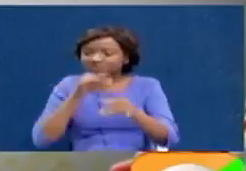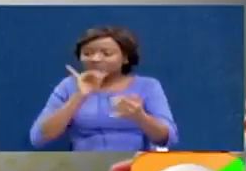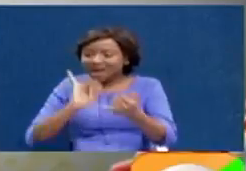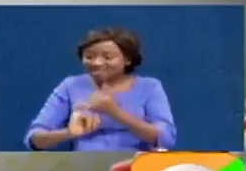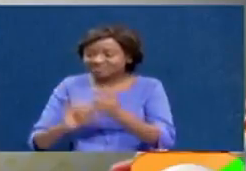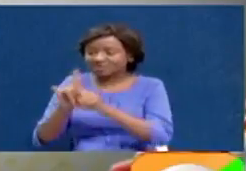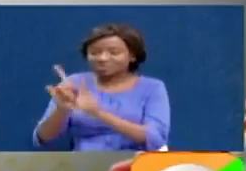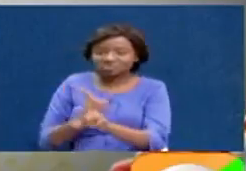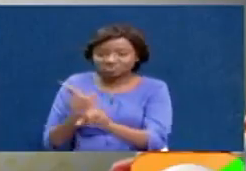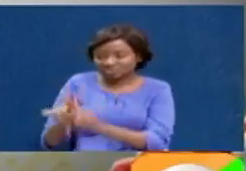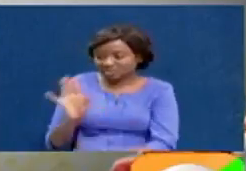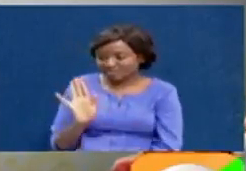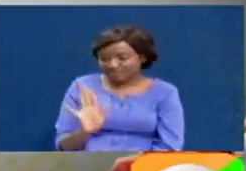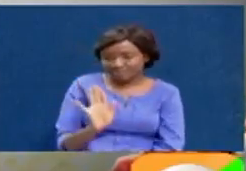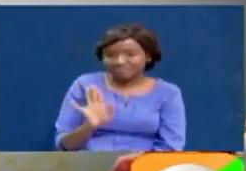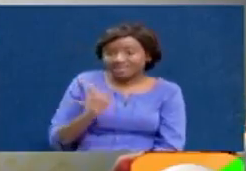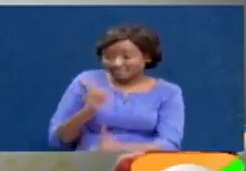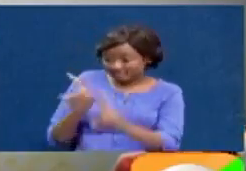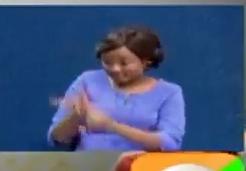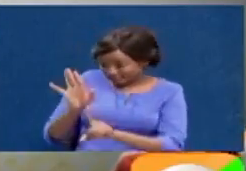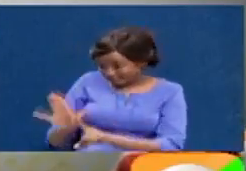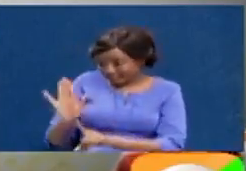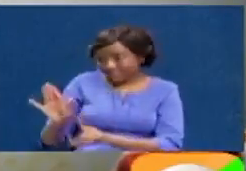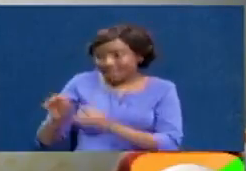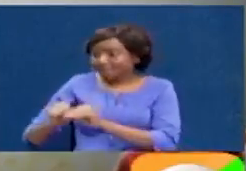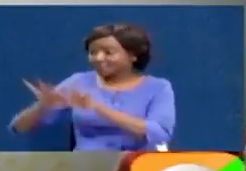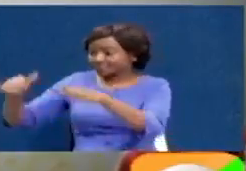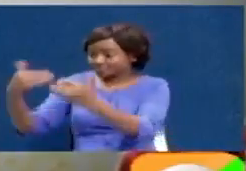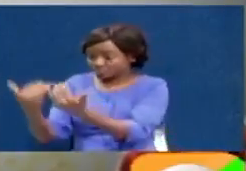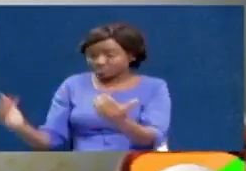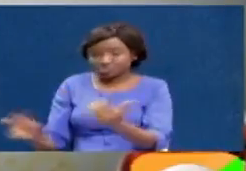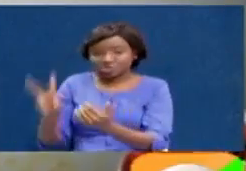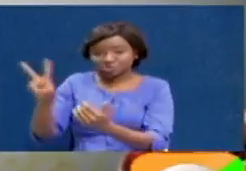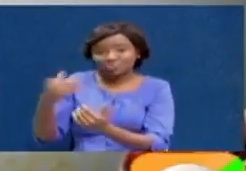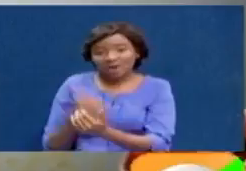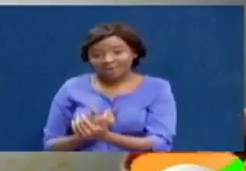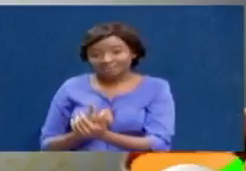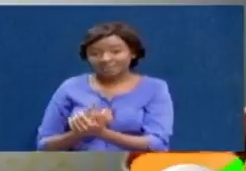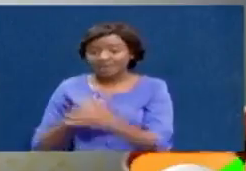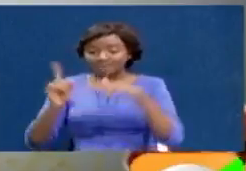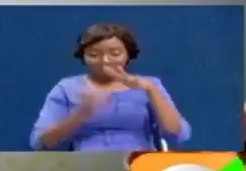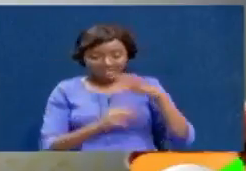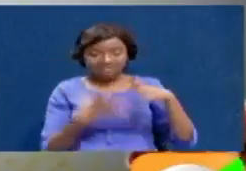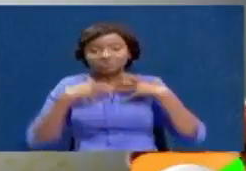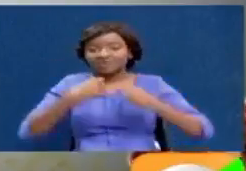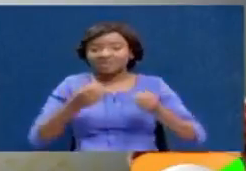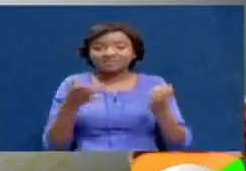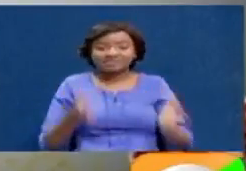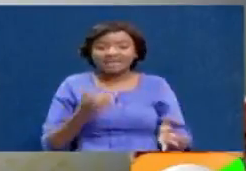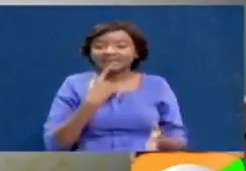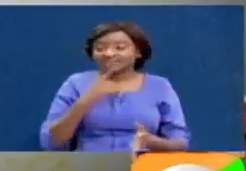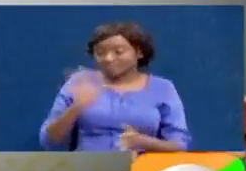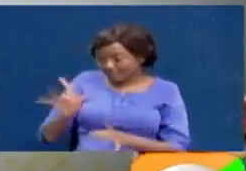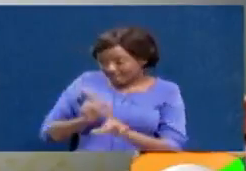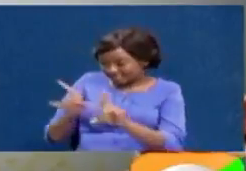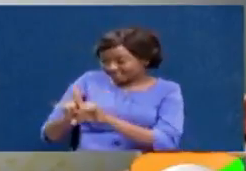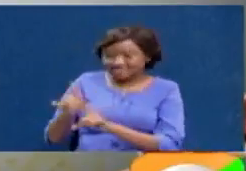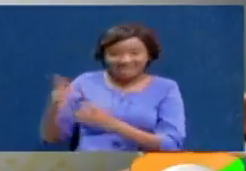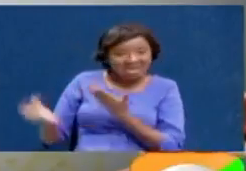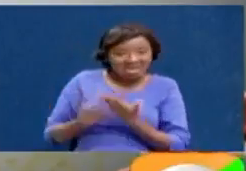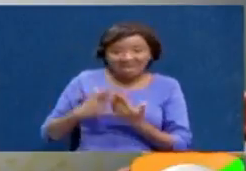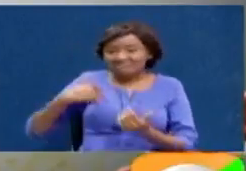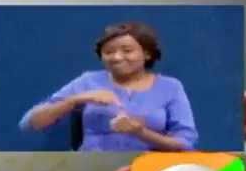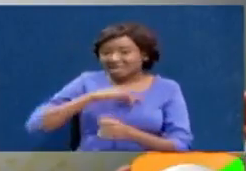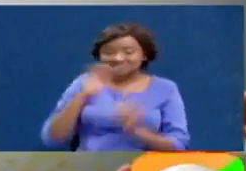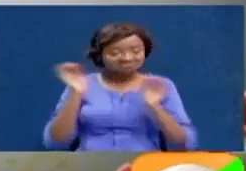husband and a sister. The sister also passed the virus to her two children. The Ministry of Health says the sister remains